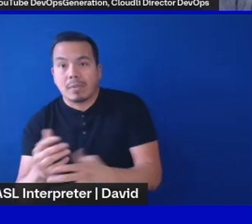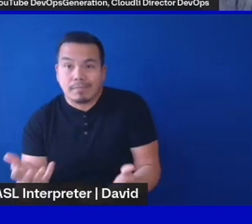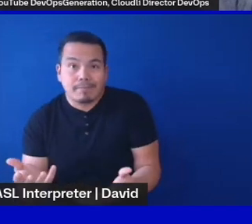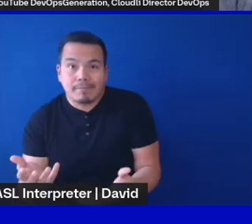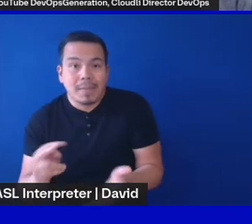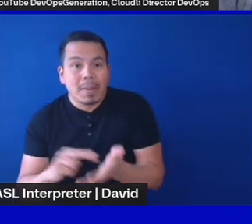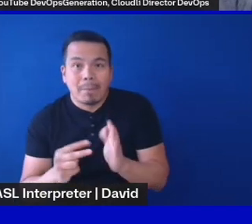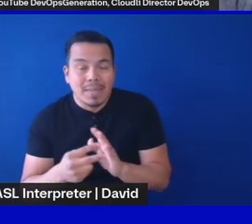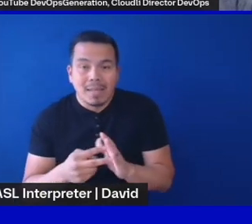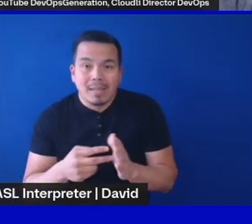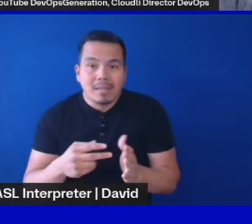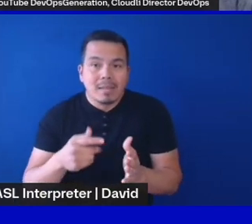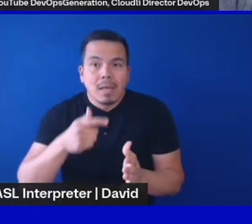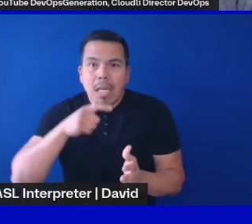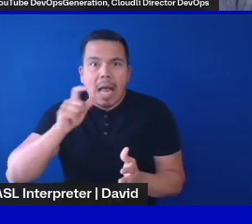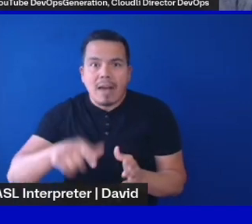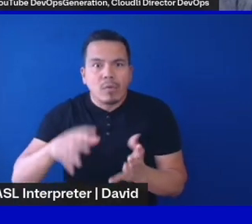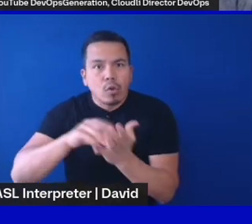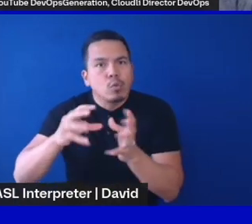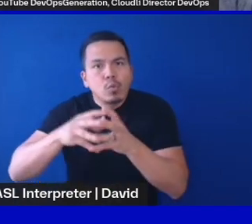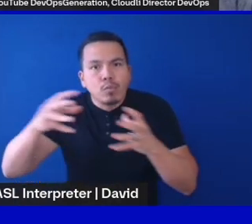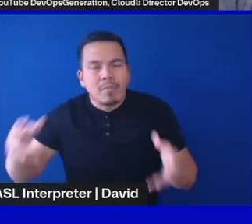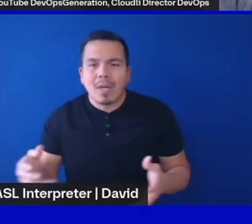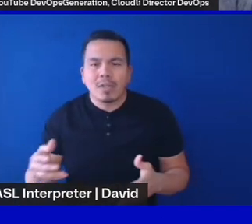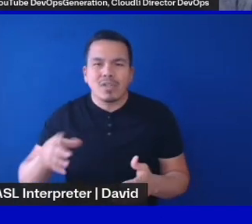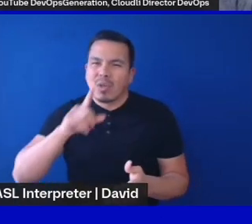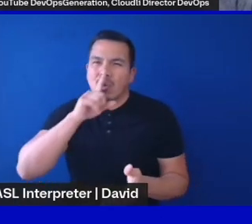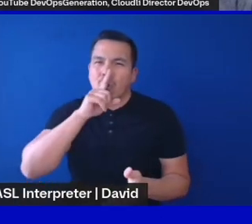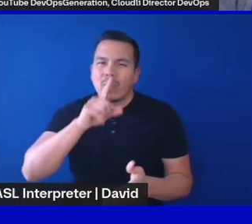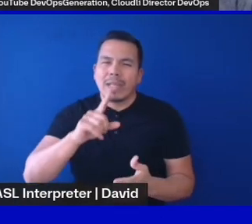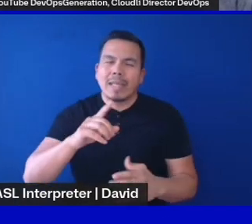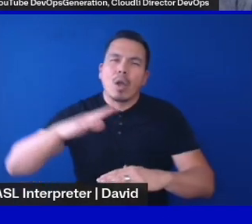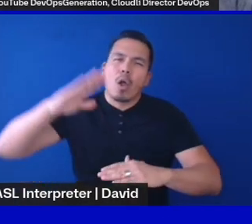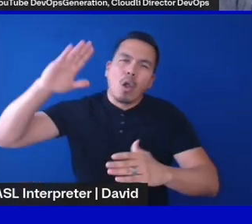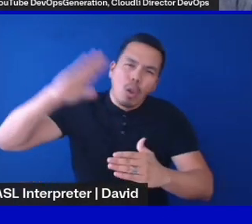learn, low barrier of entry, shallow learning curve.